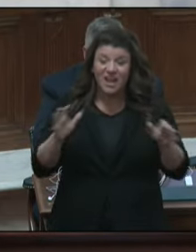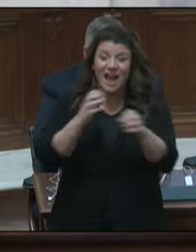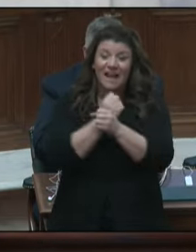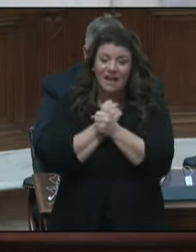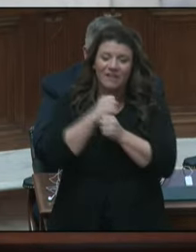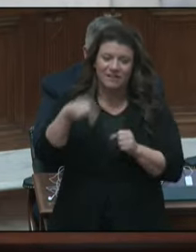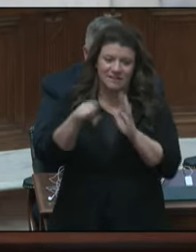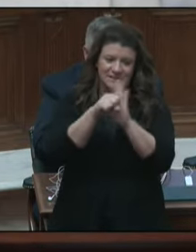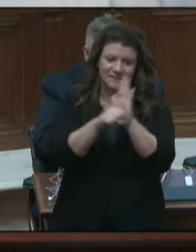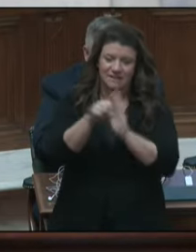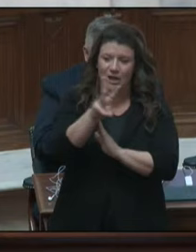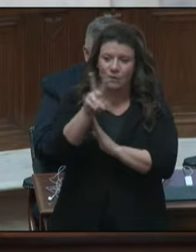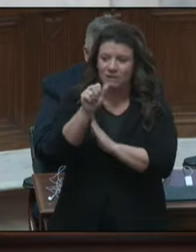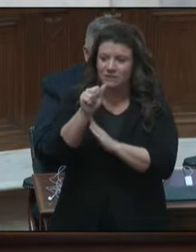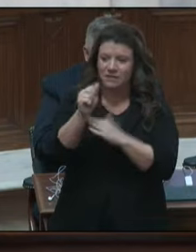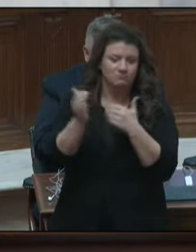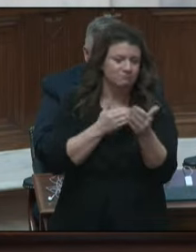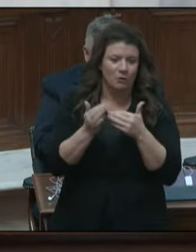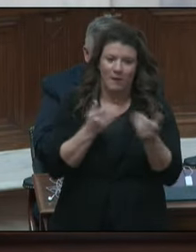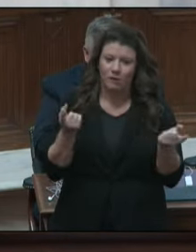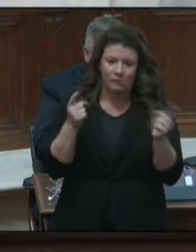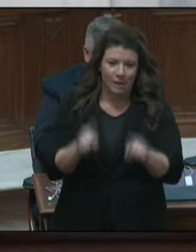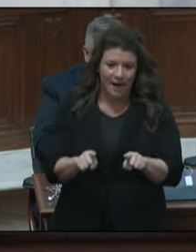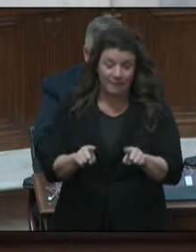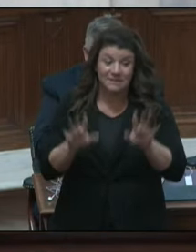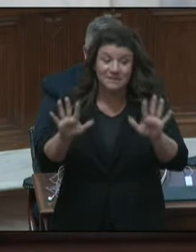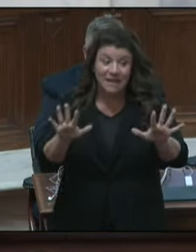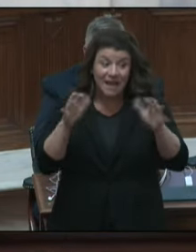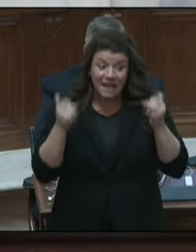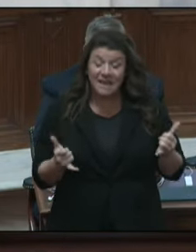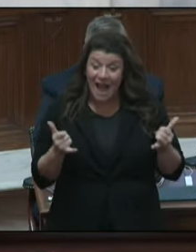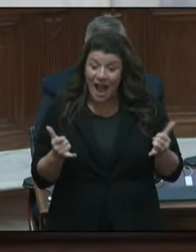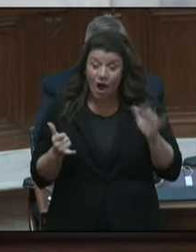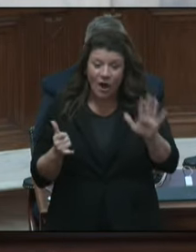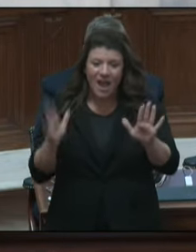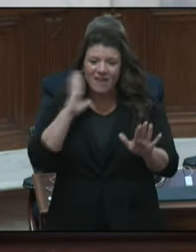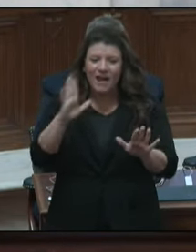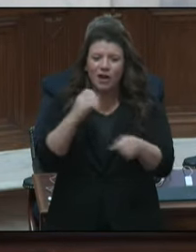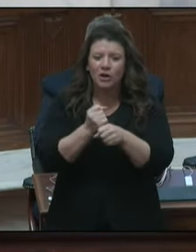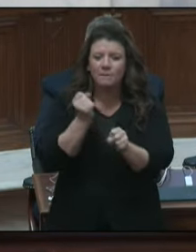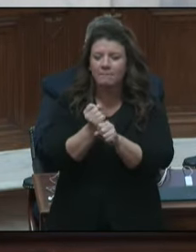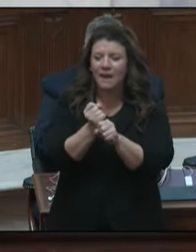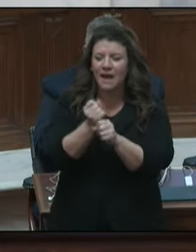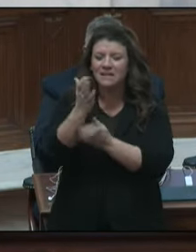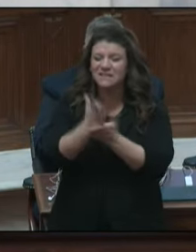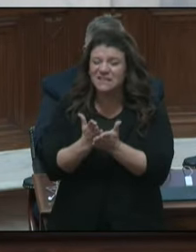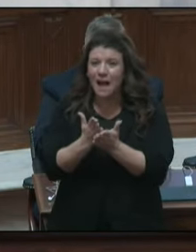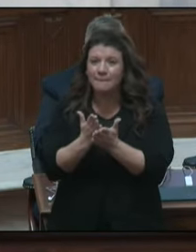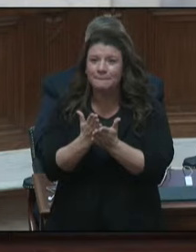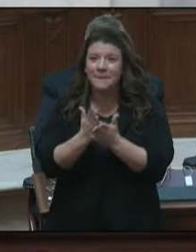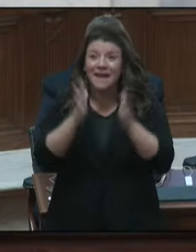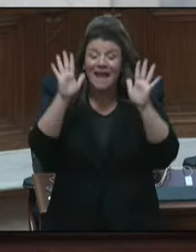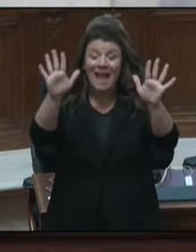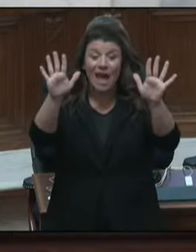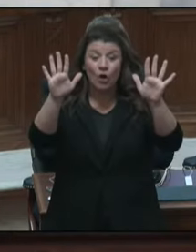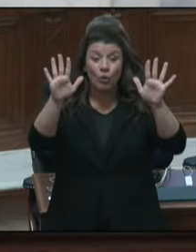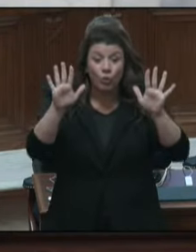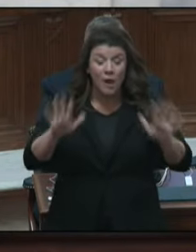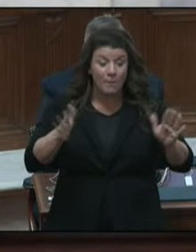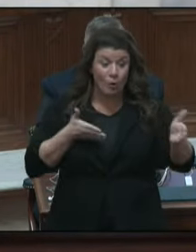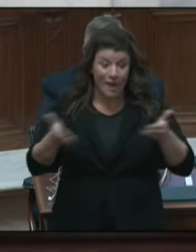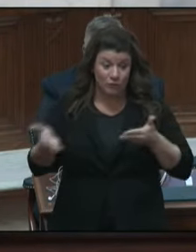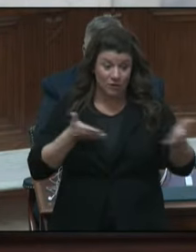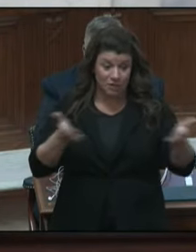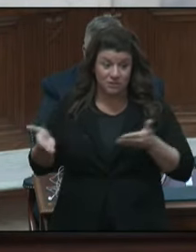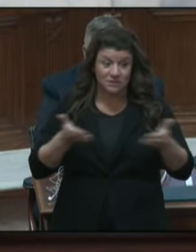West Virginia, no matter what. Now, if I could make some incredible introductions